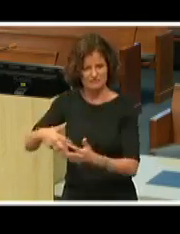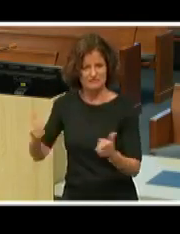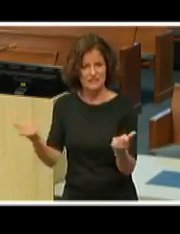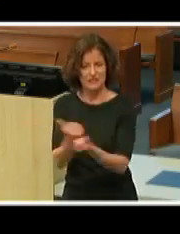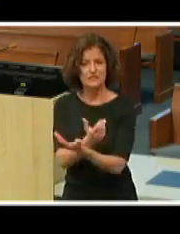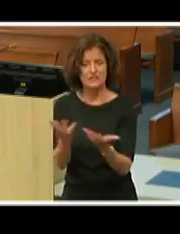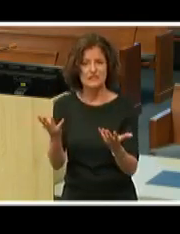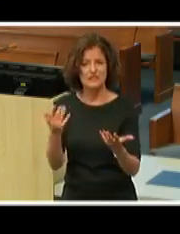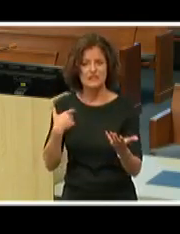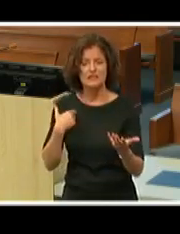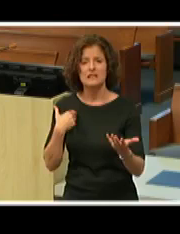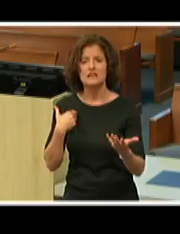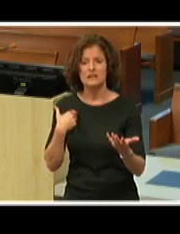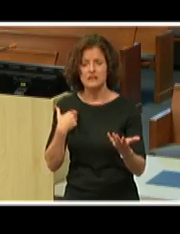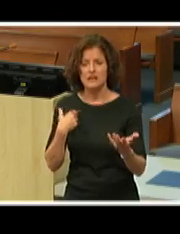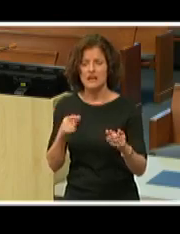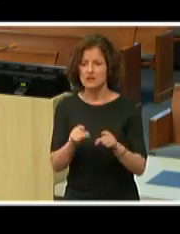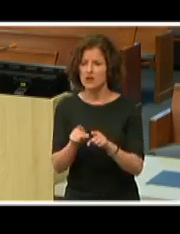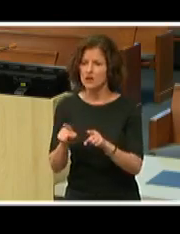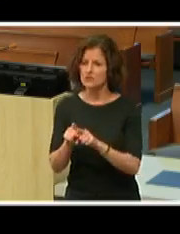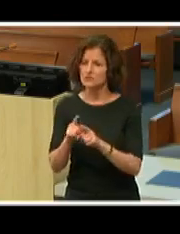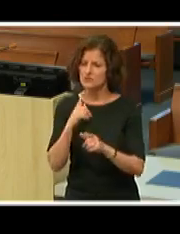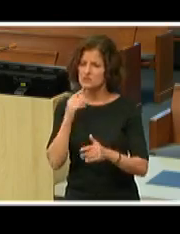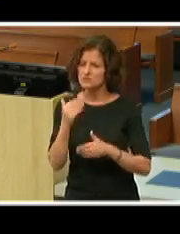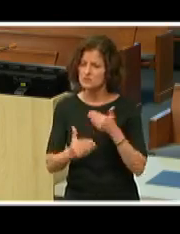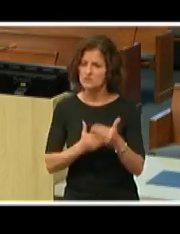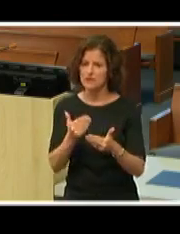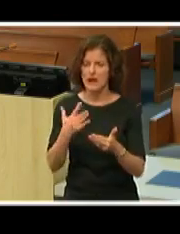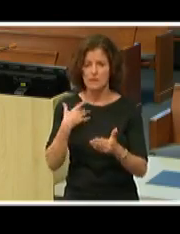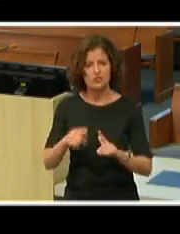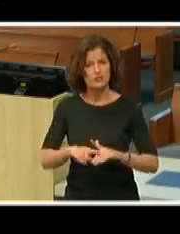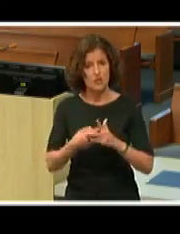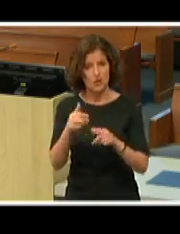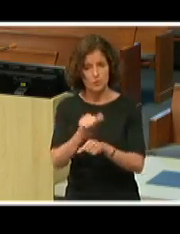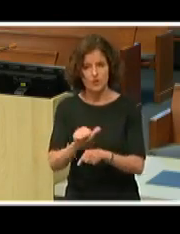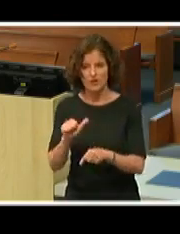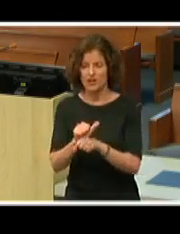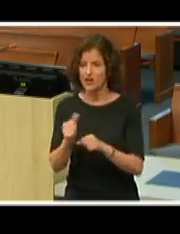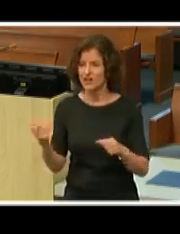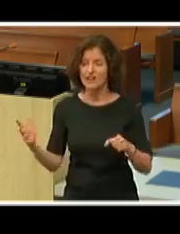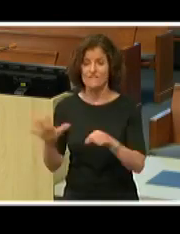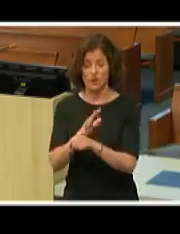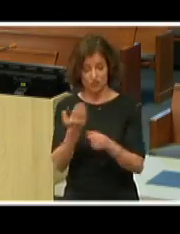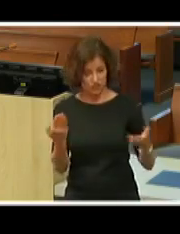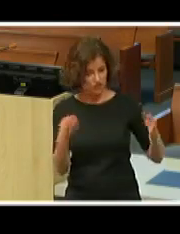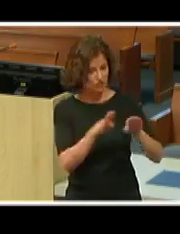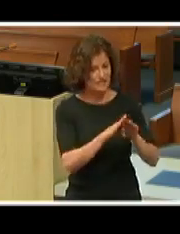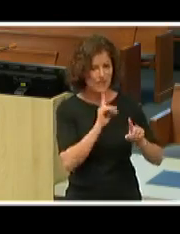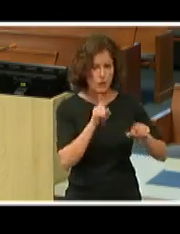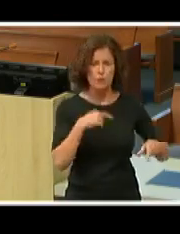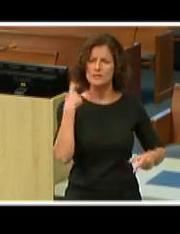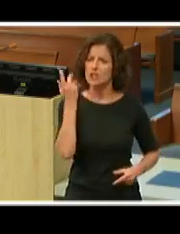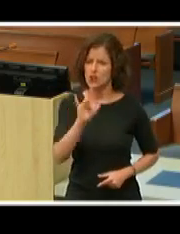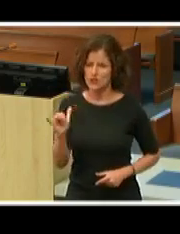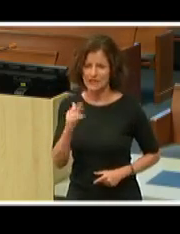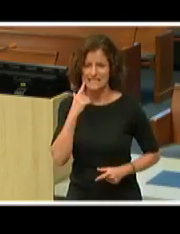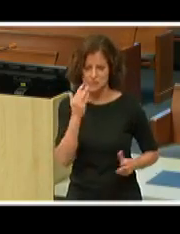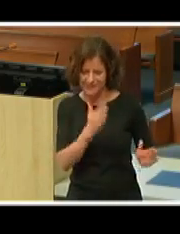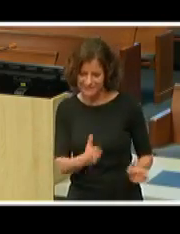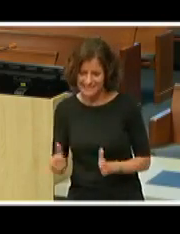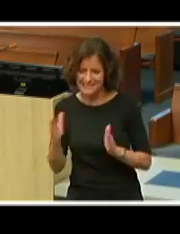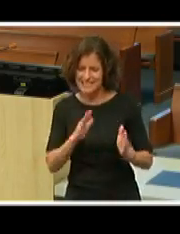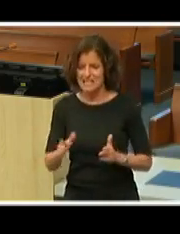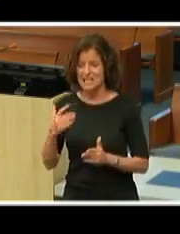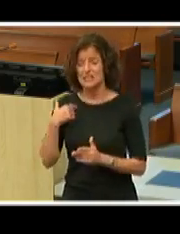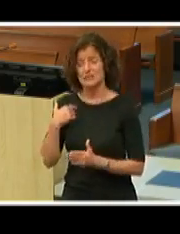this third iteration is going to help us do, I'm going to start working on the complete shutdown order and how that's going to work, because I think we will hit that